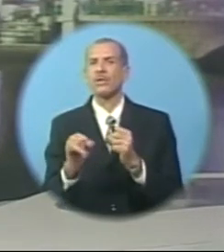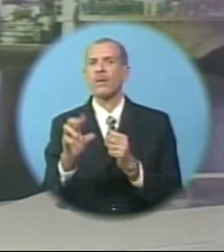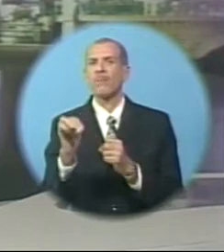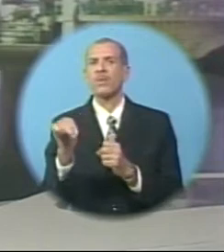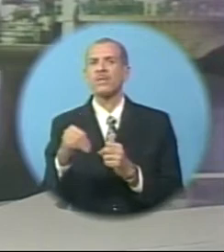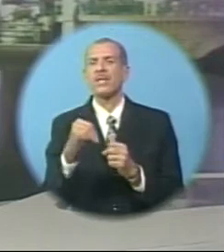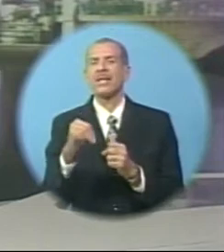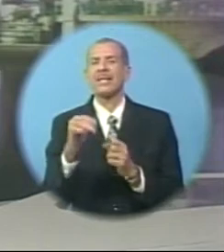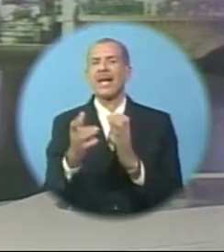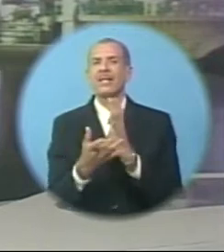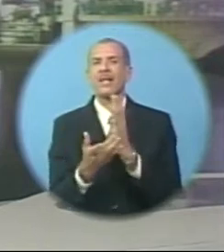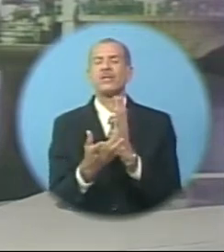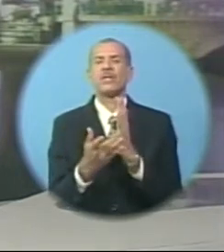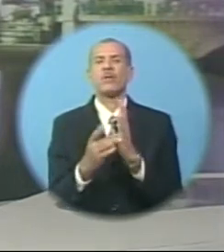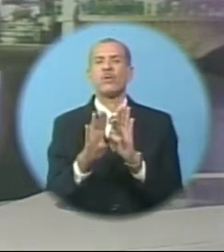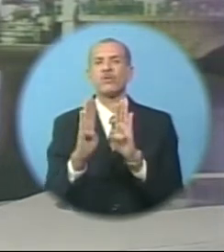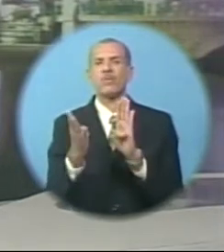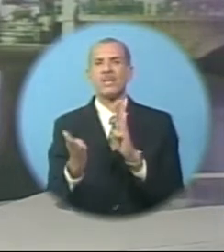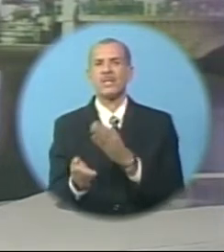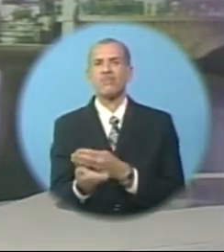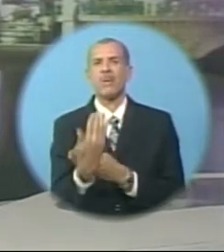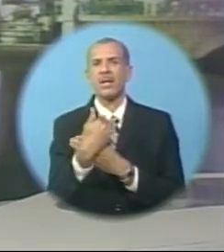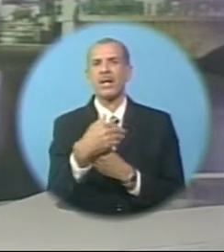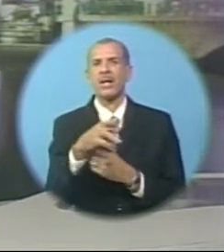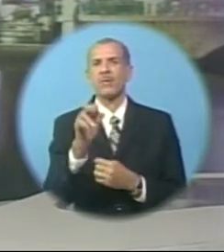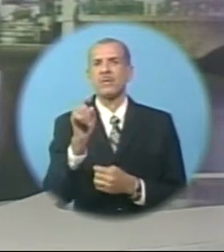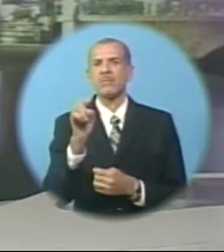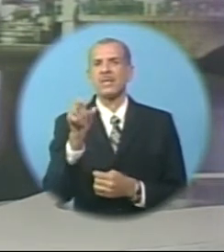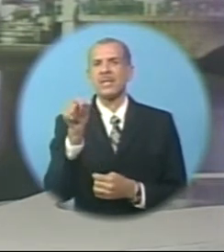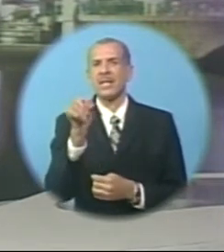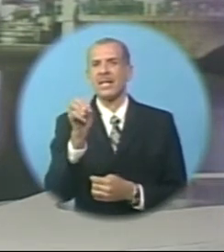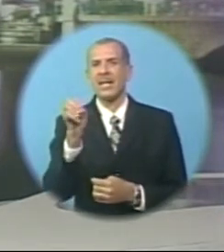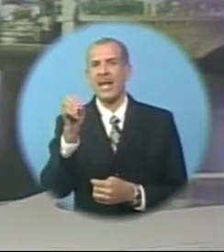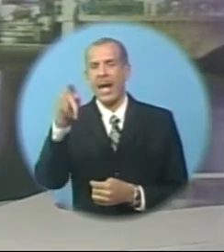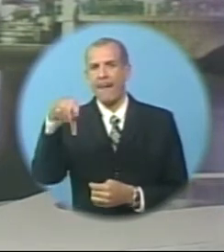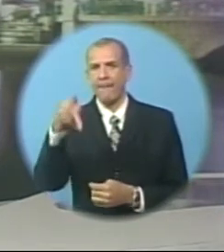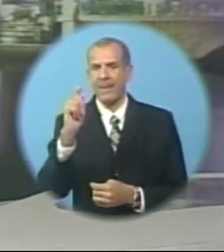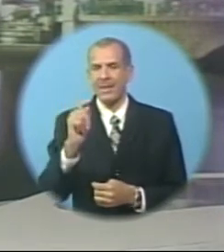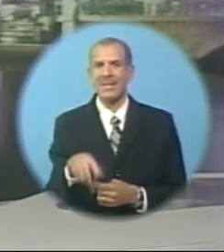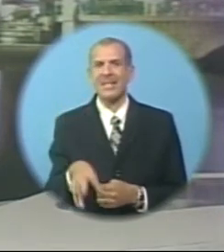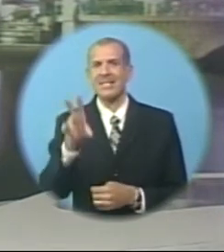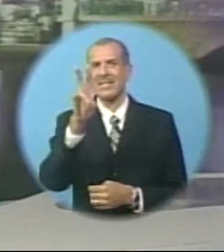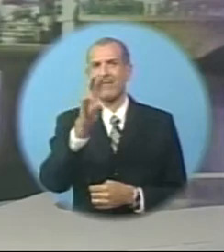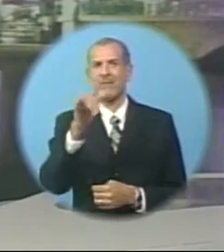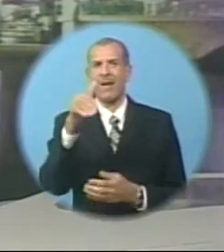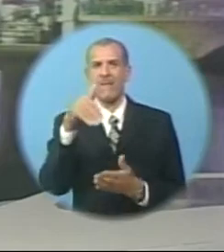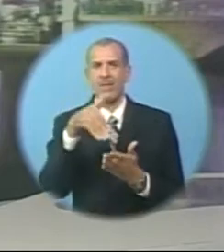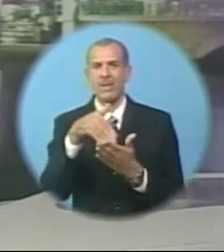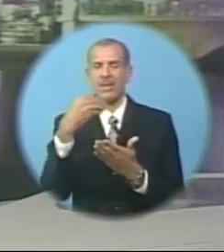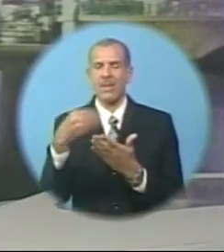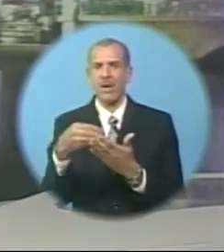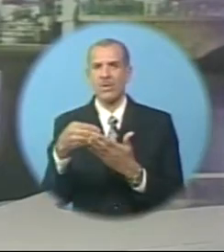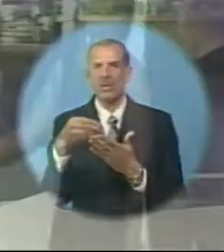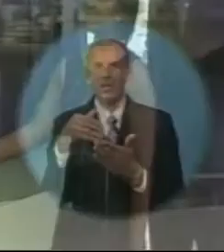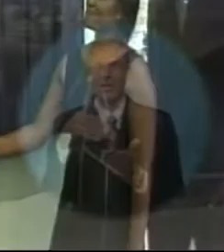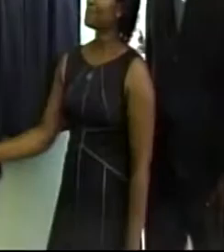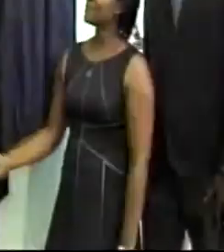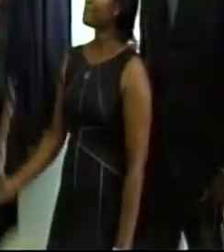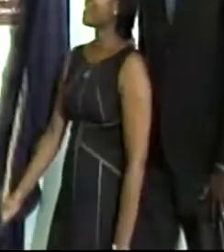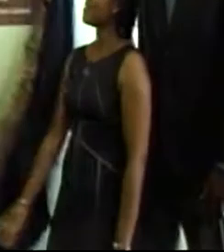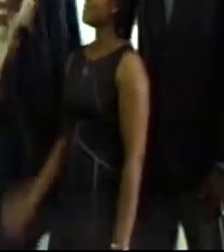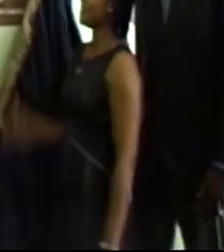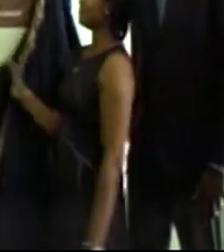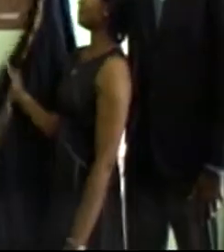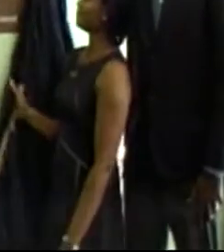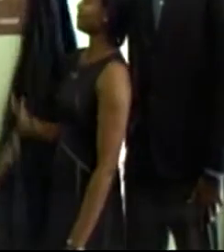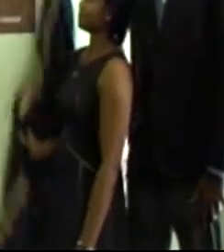was officially opened this morning at the Richmond Gap Institution. The $75,000 lab is equipped with 14 student